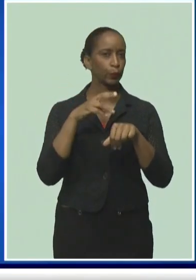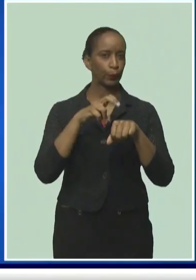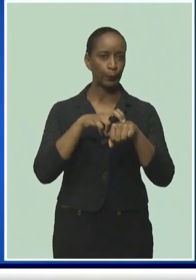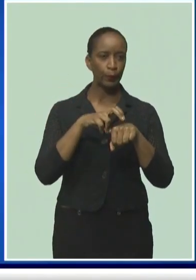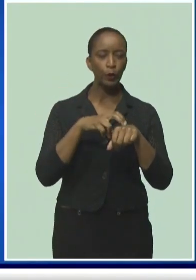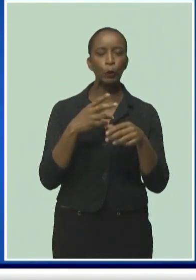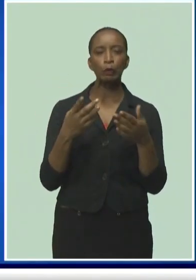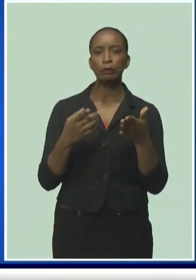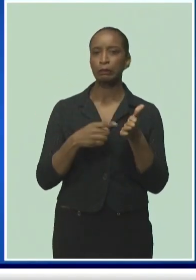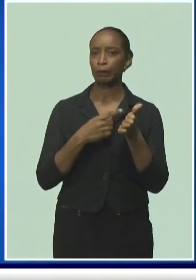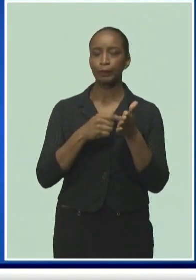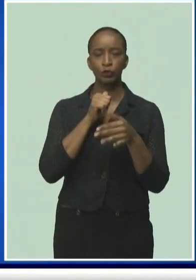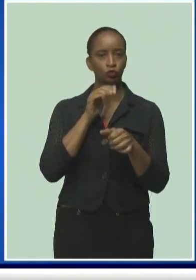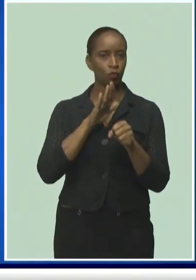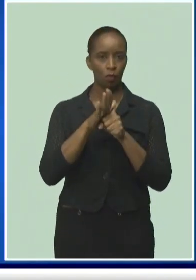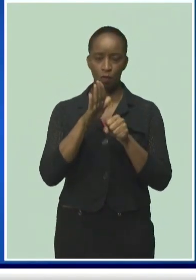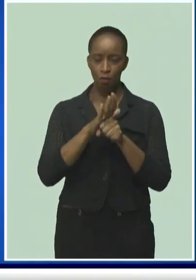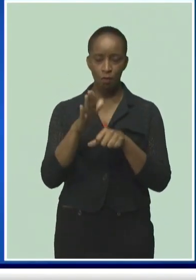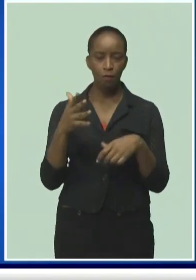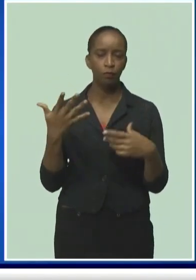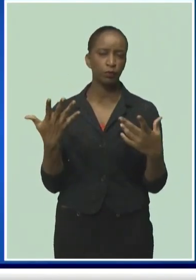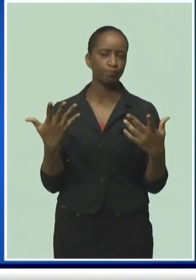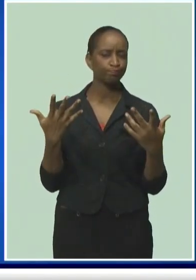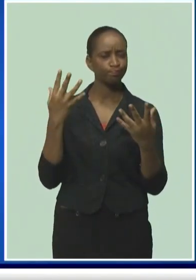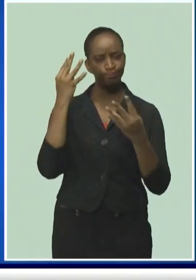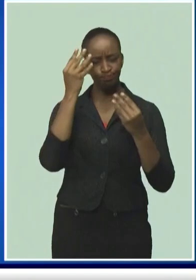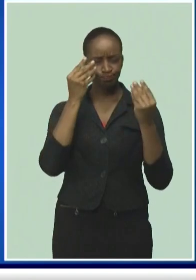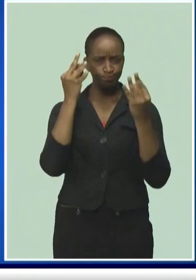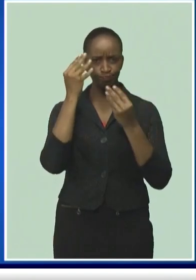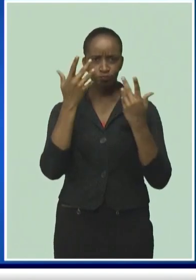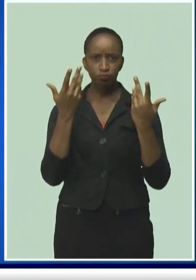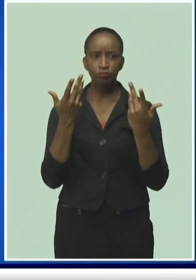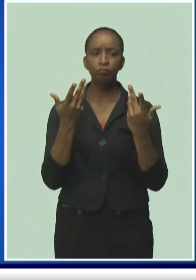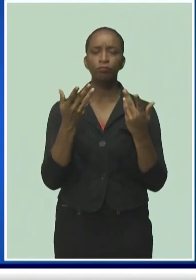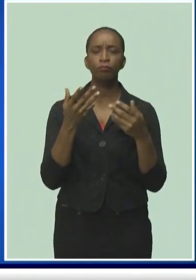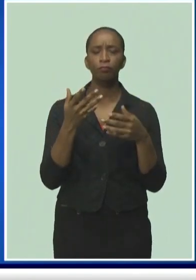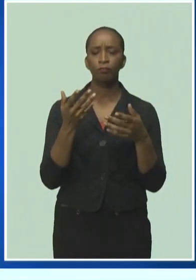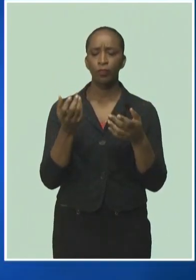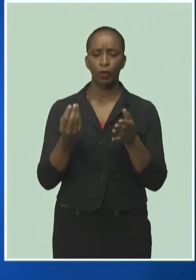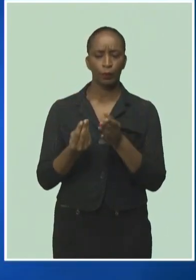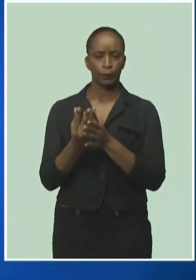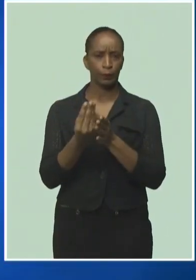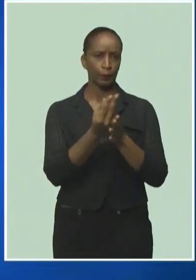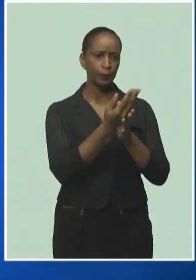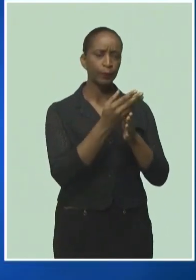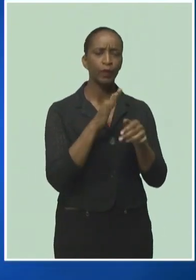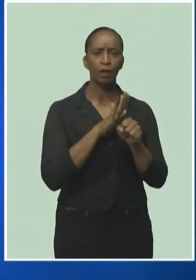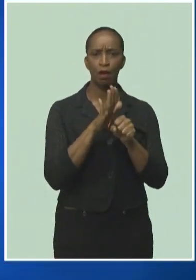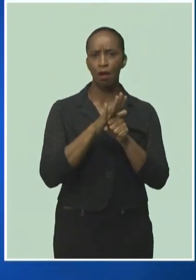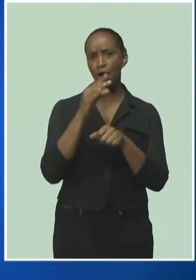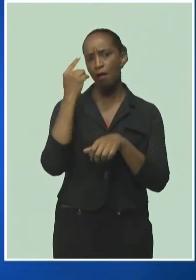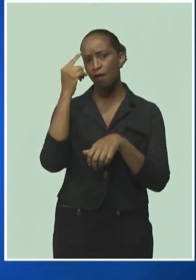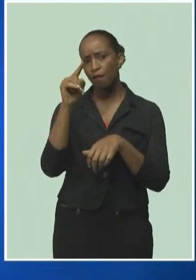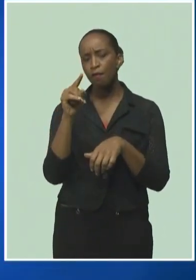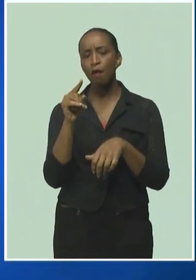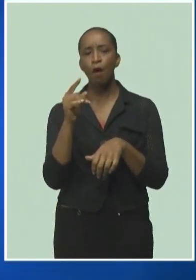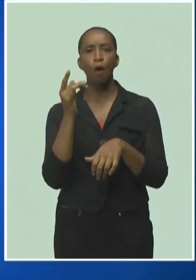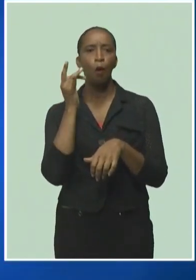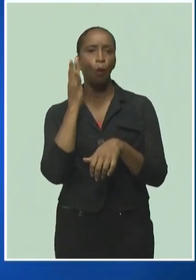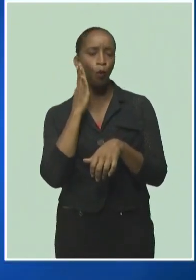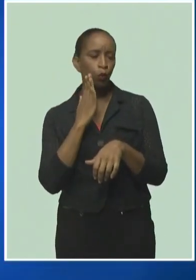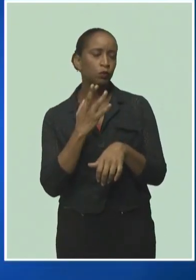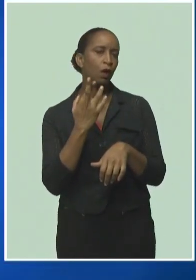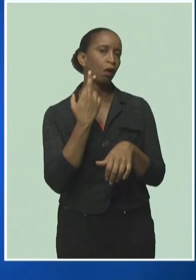that? How do you get the certain amount of quantities that either the hotels, the restaurants, the attractions might need, as well as